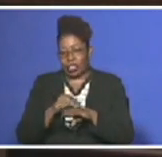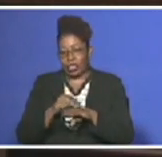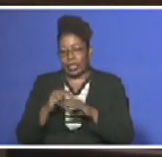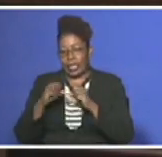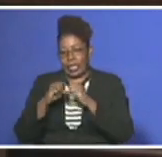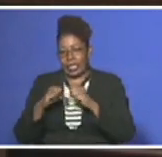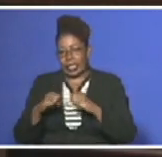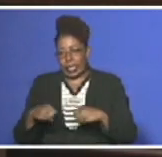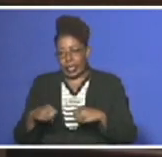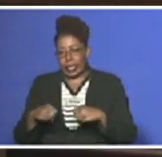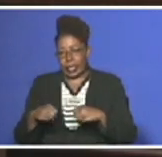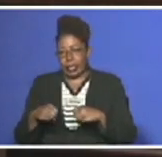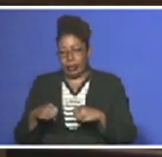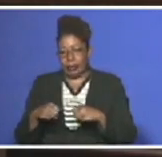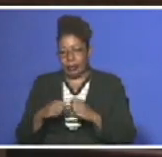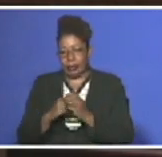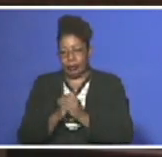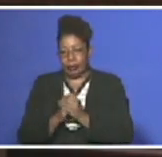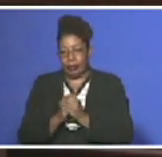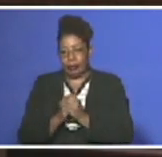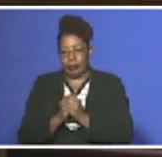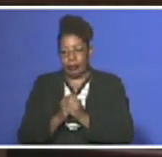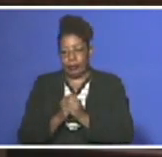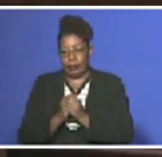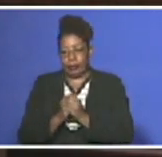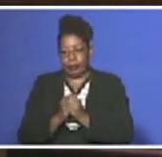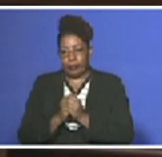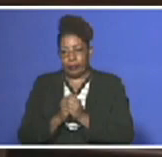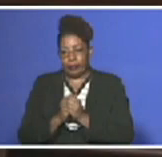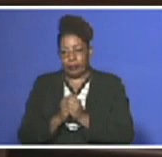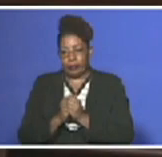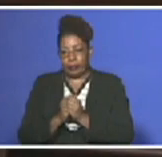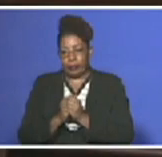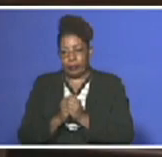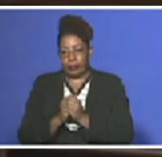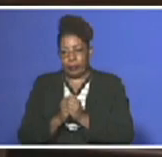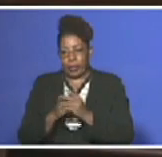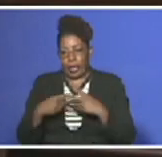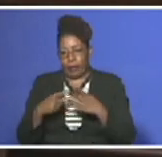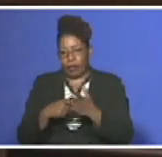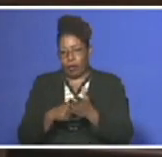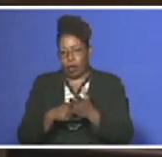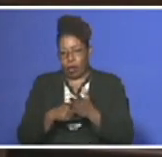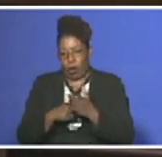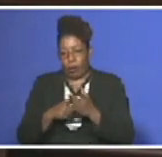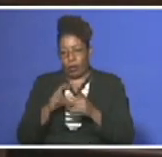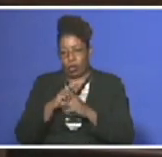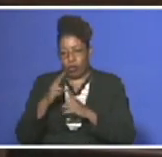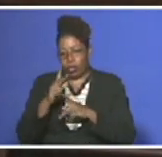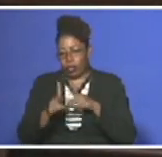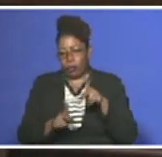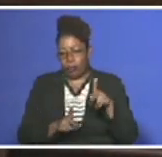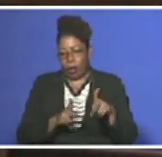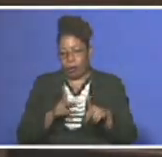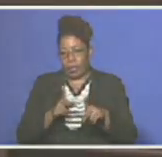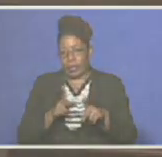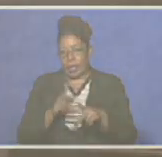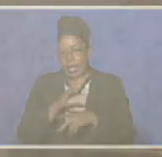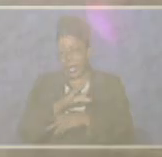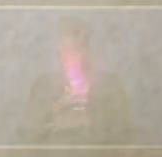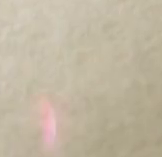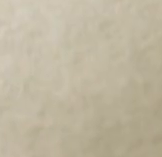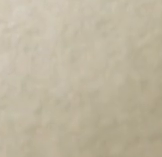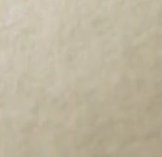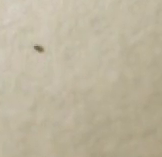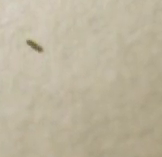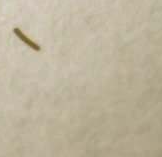system encompassing the inputs and requirements of a range of public and civil society stakeholders. Want